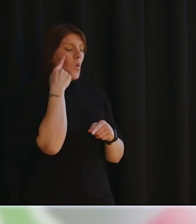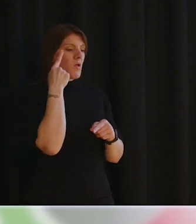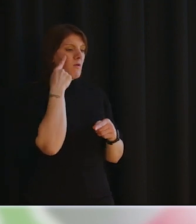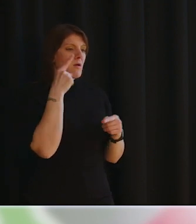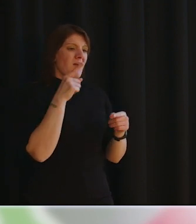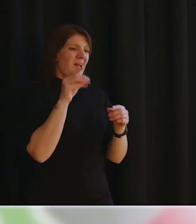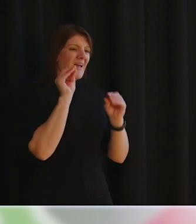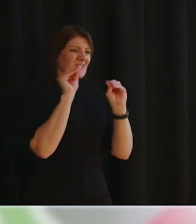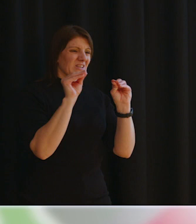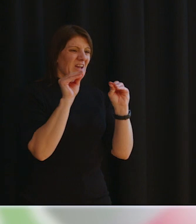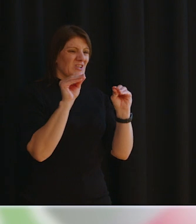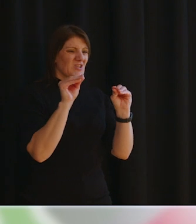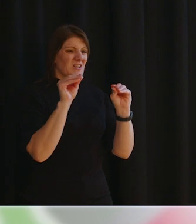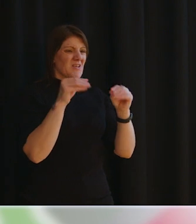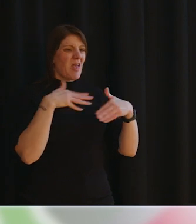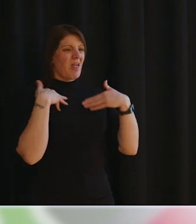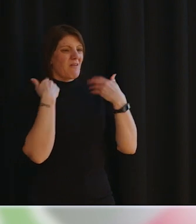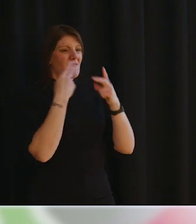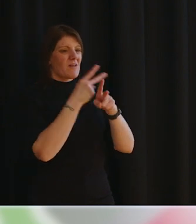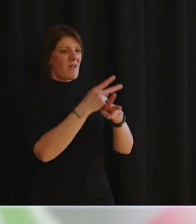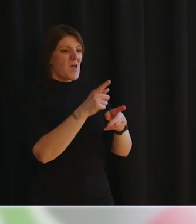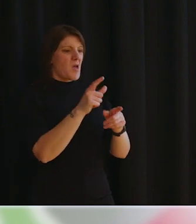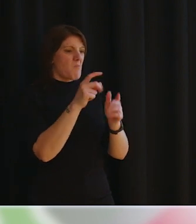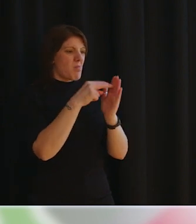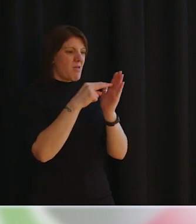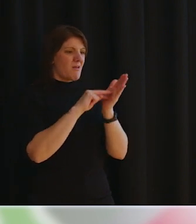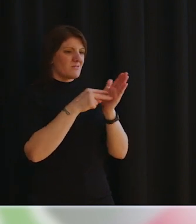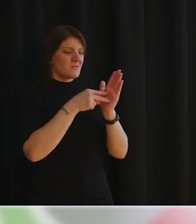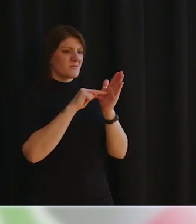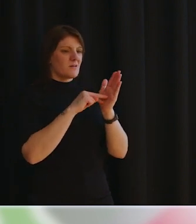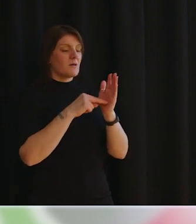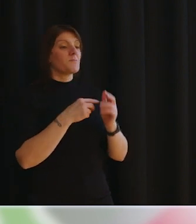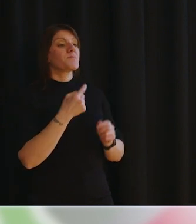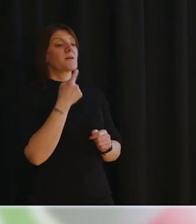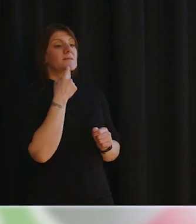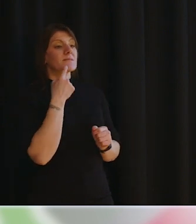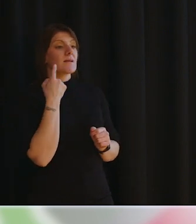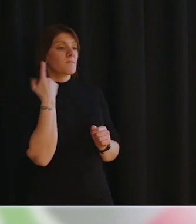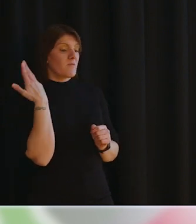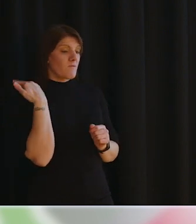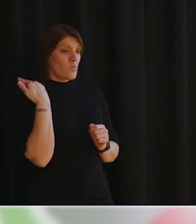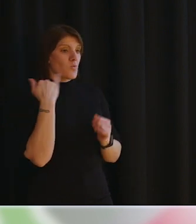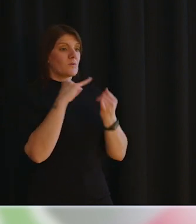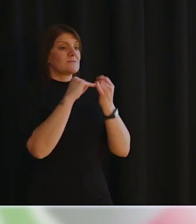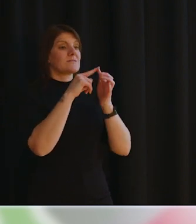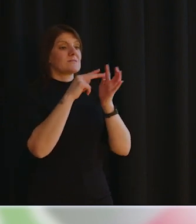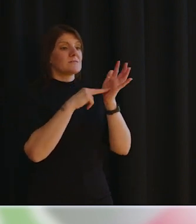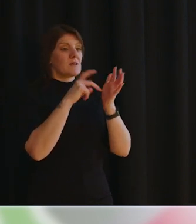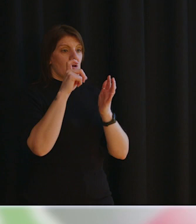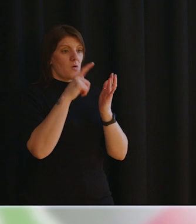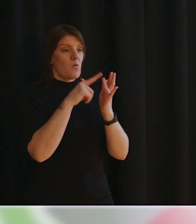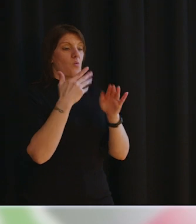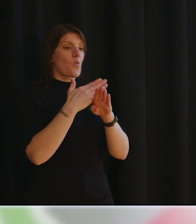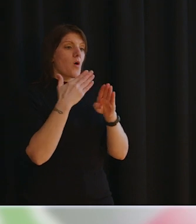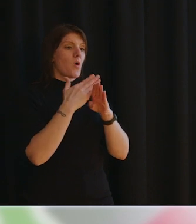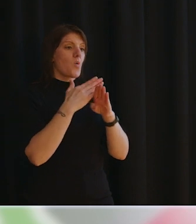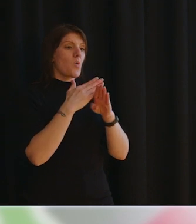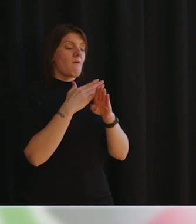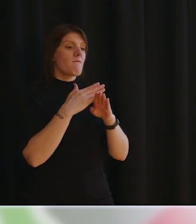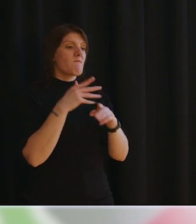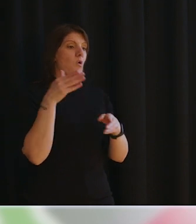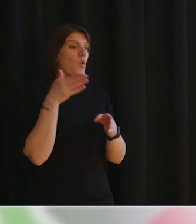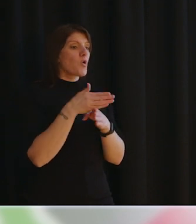health and care plans. So as I said earlier, SENCo will work with occupational therapy, speech and